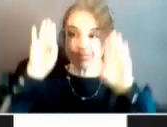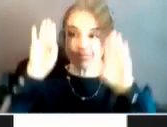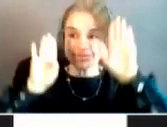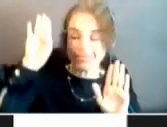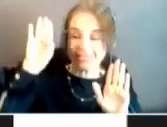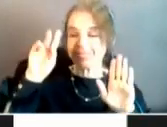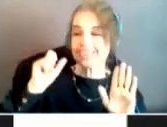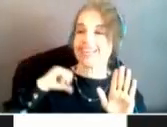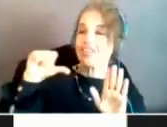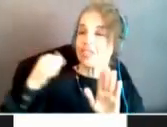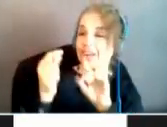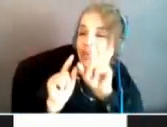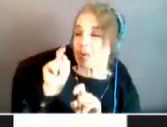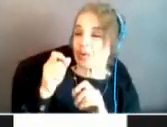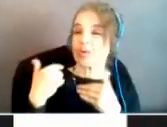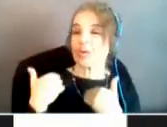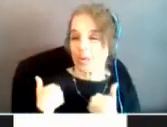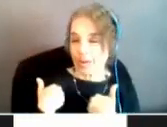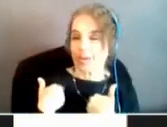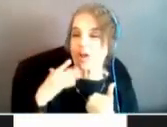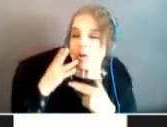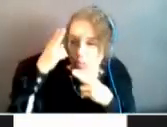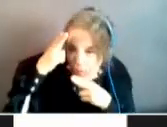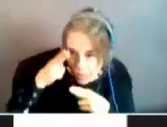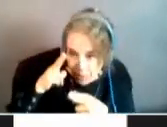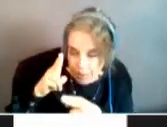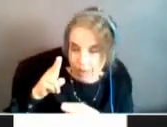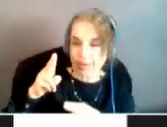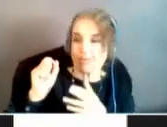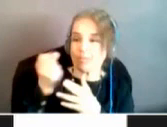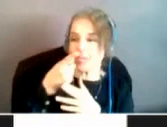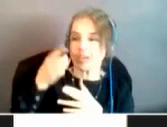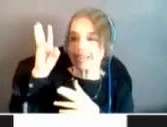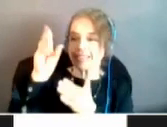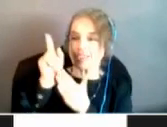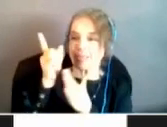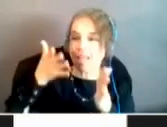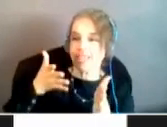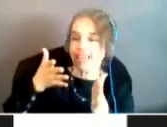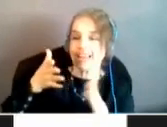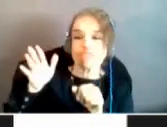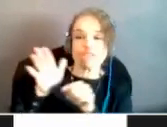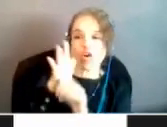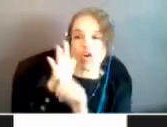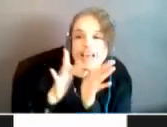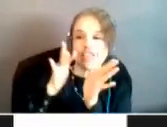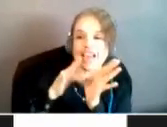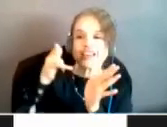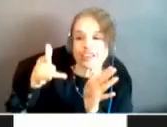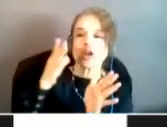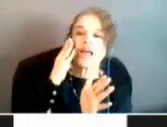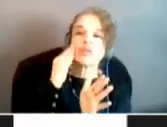mute and ask any questions. We have the privilege of having Dr. Arbour for the next 6 minutes. We want to take full advantage of his